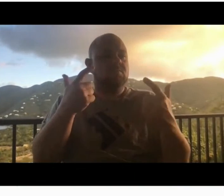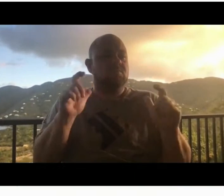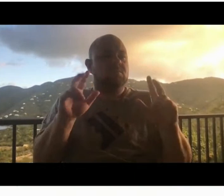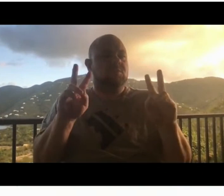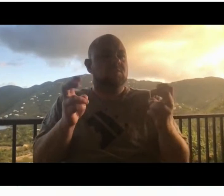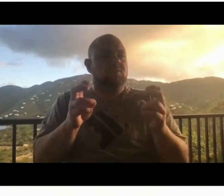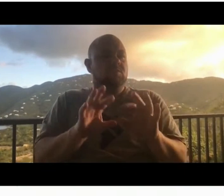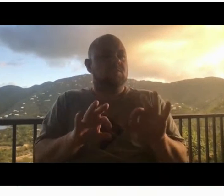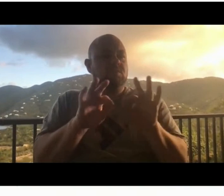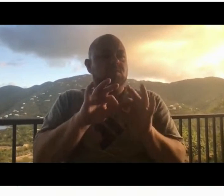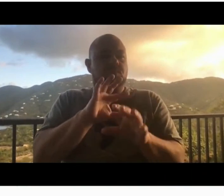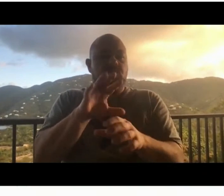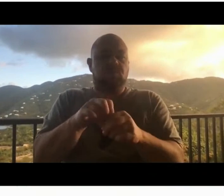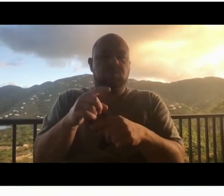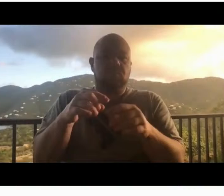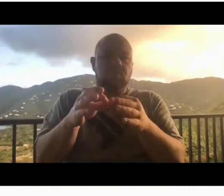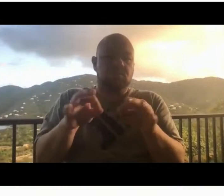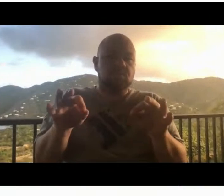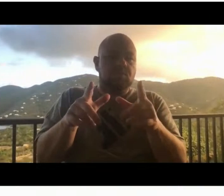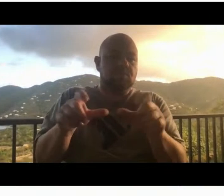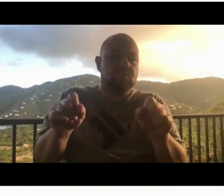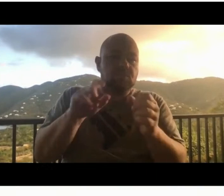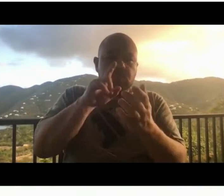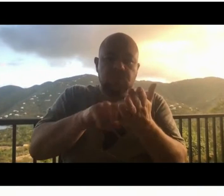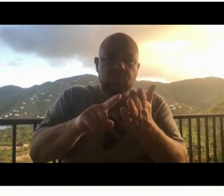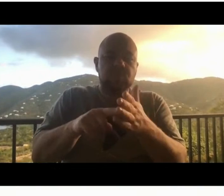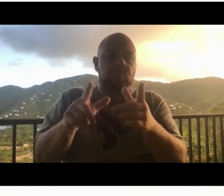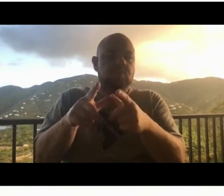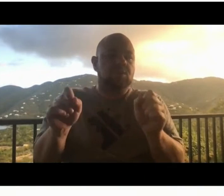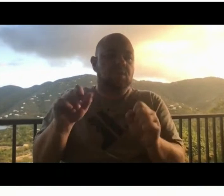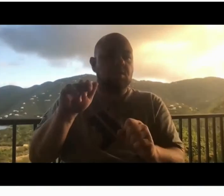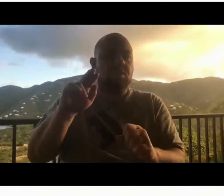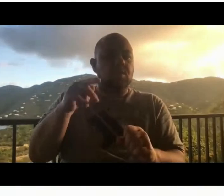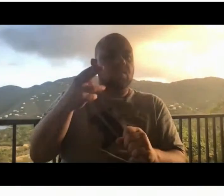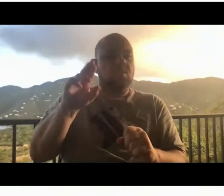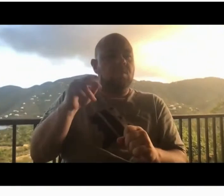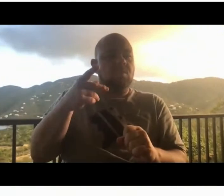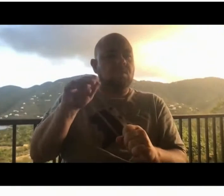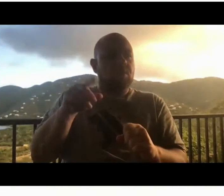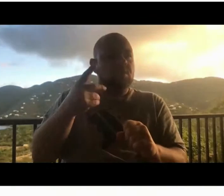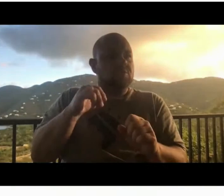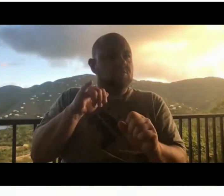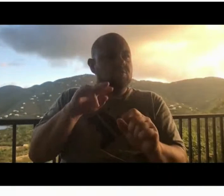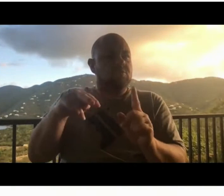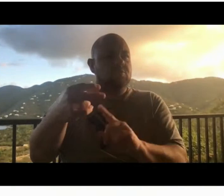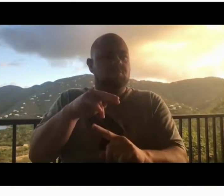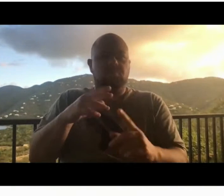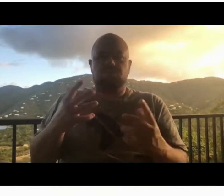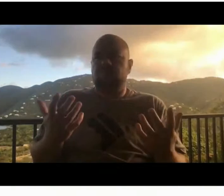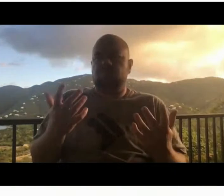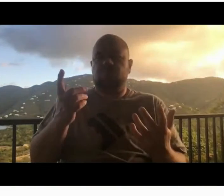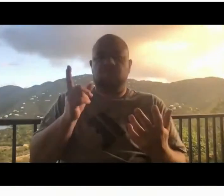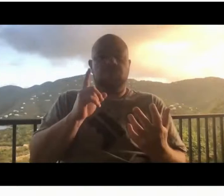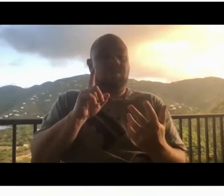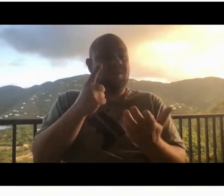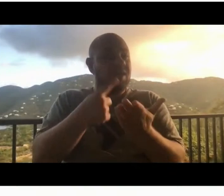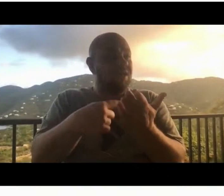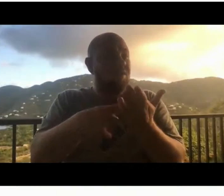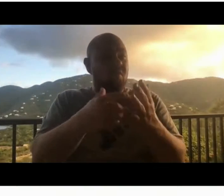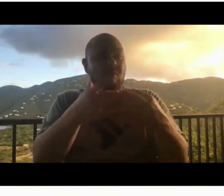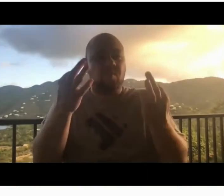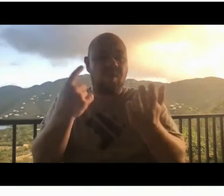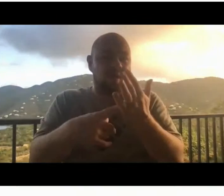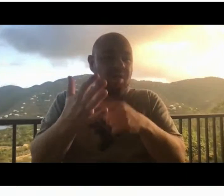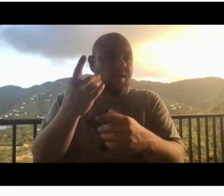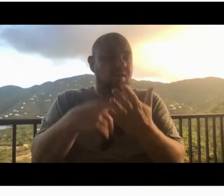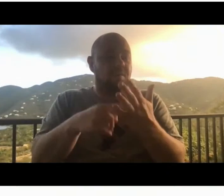This is a big issue in sign language research. Right? There's all of these perspectives, and there's a